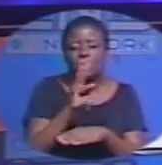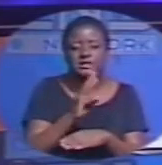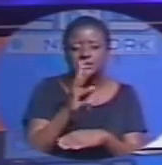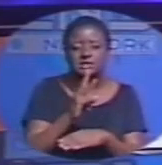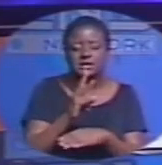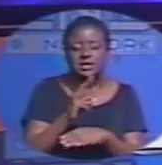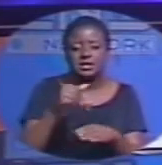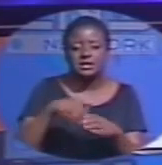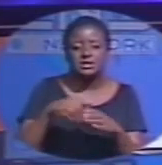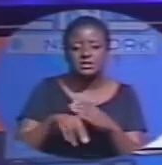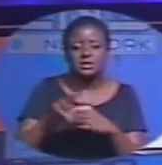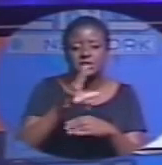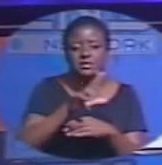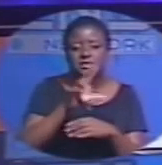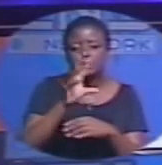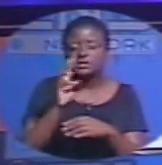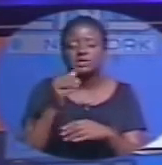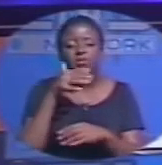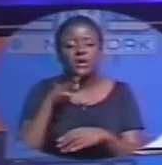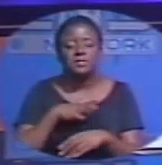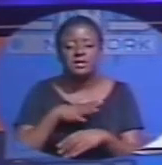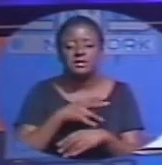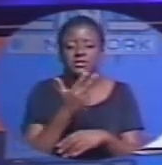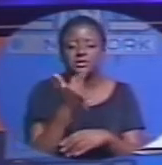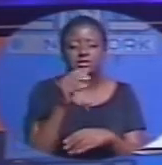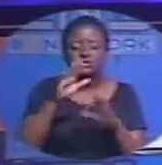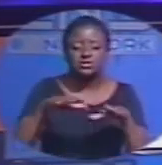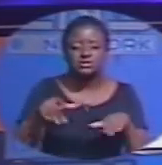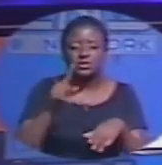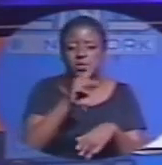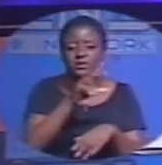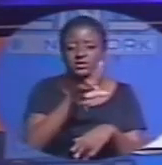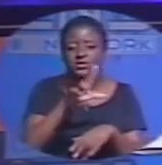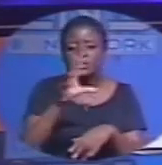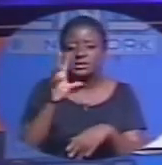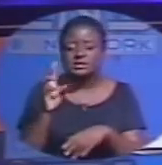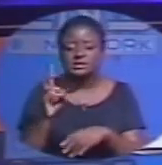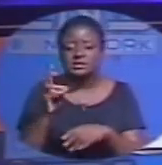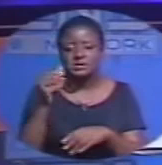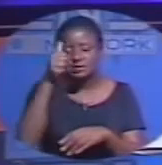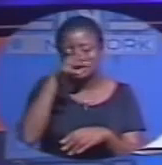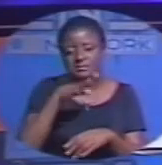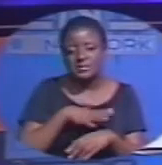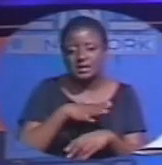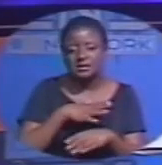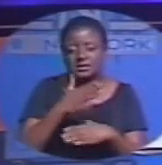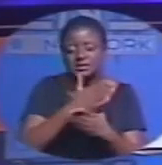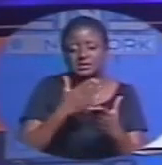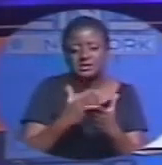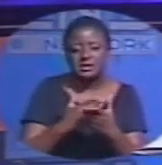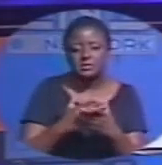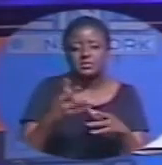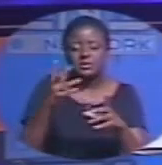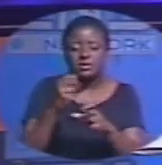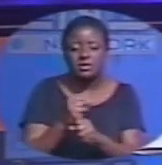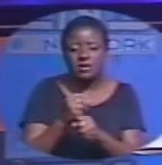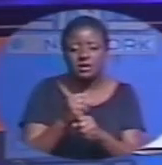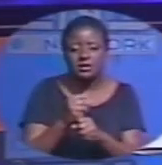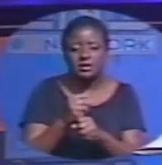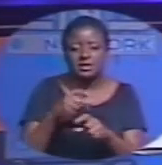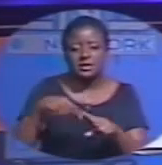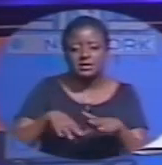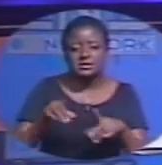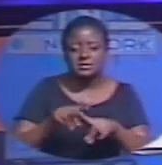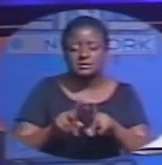and 163 men. Some of them were apprehended in South Beach, Exuma, and Abaco last week, while the others were found